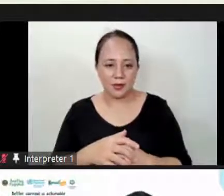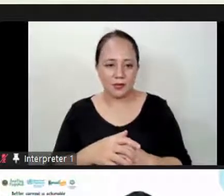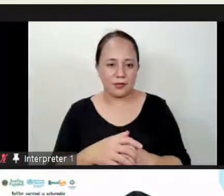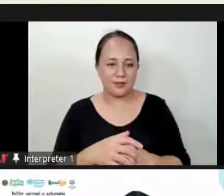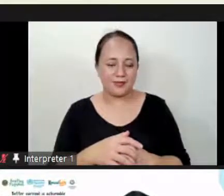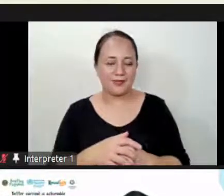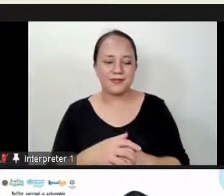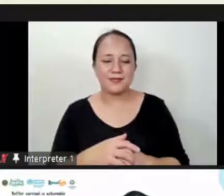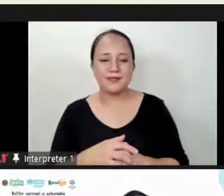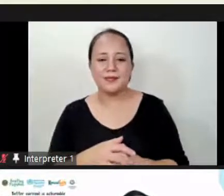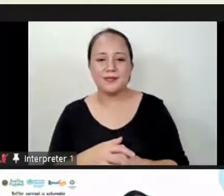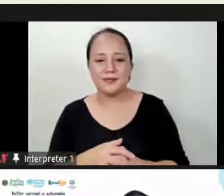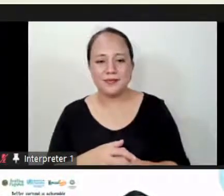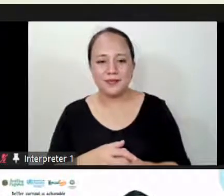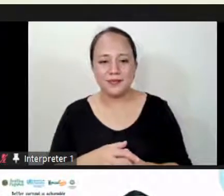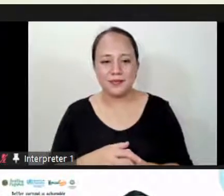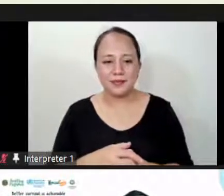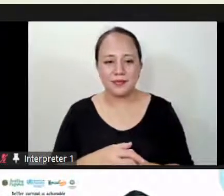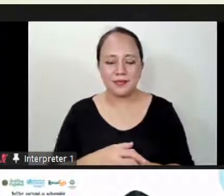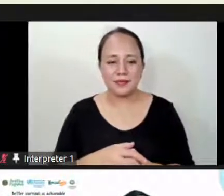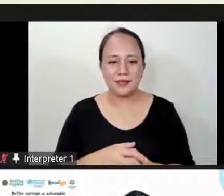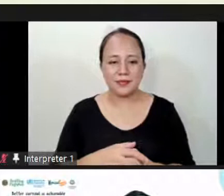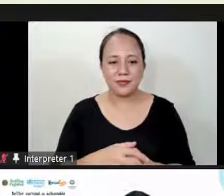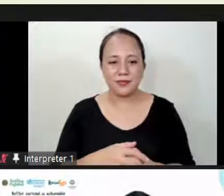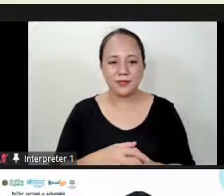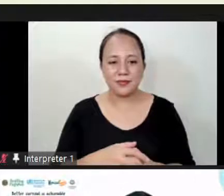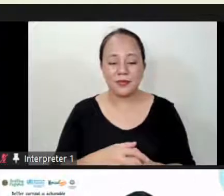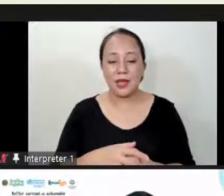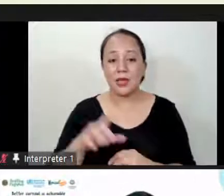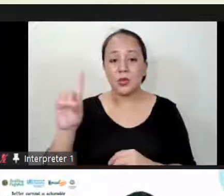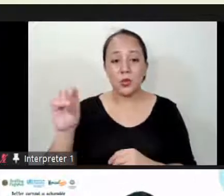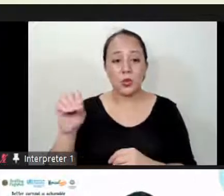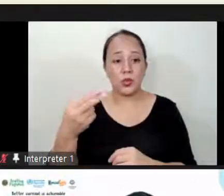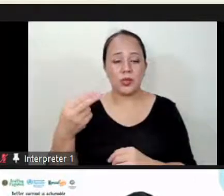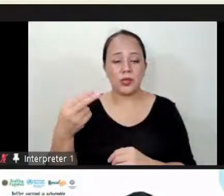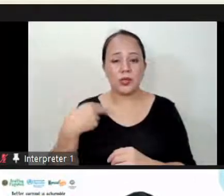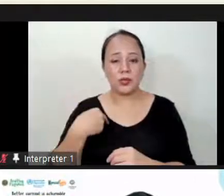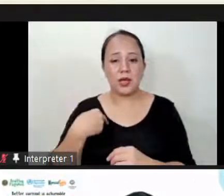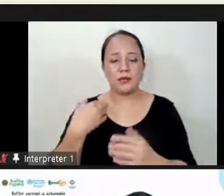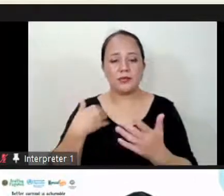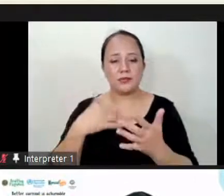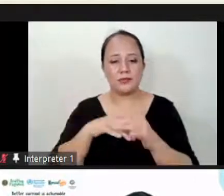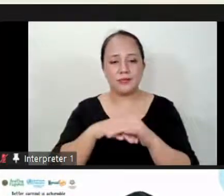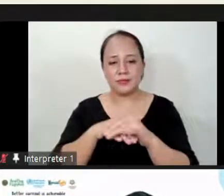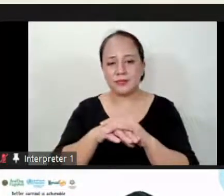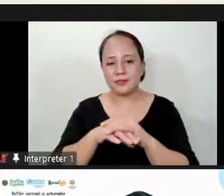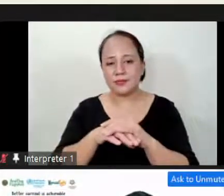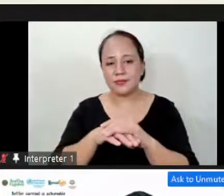as from the DOH's Medicines Access Program.